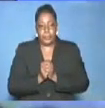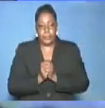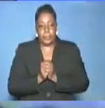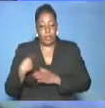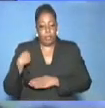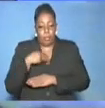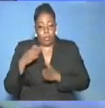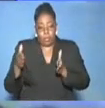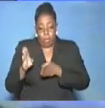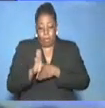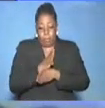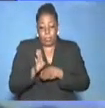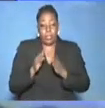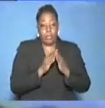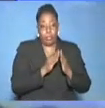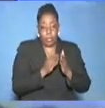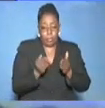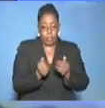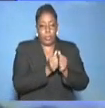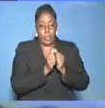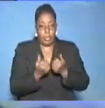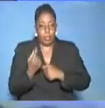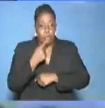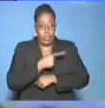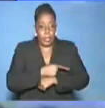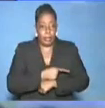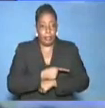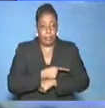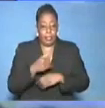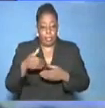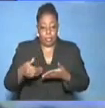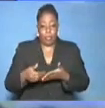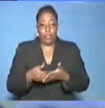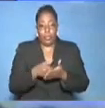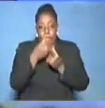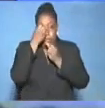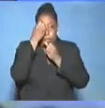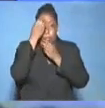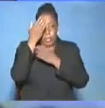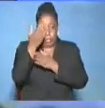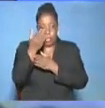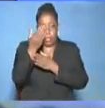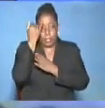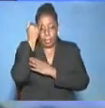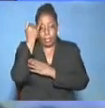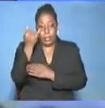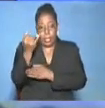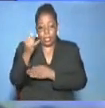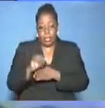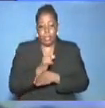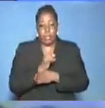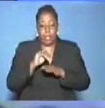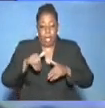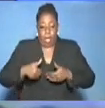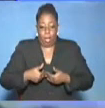Well, members of the small business community coming together today to receive the latest information and pointers from industry insiders on